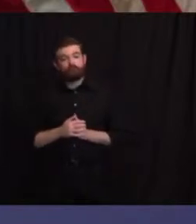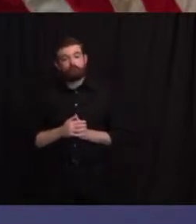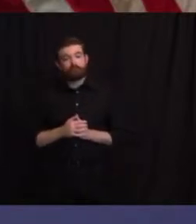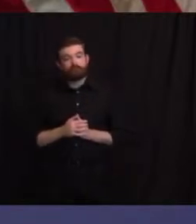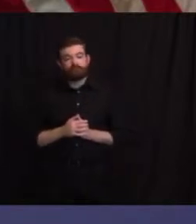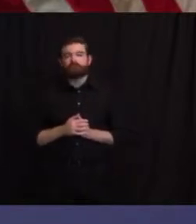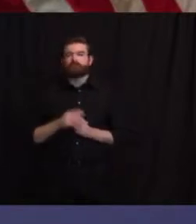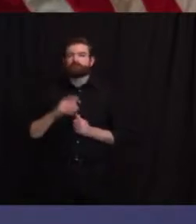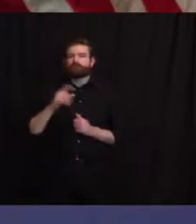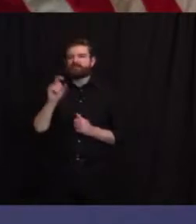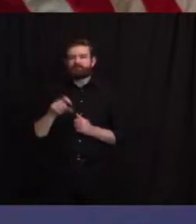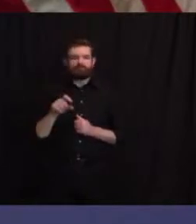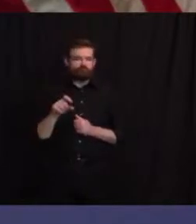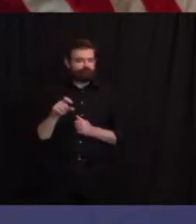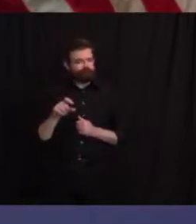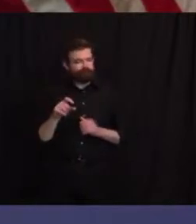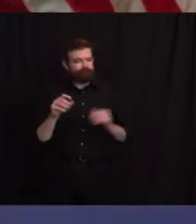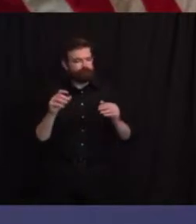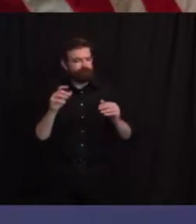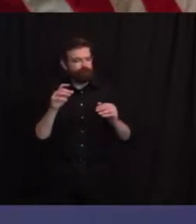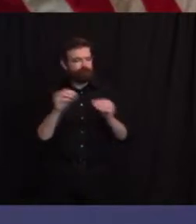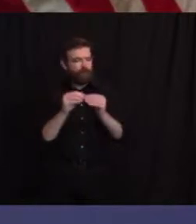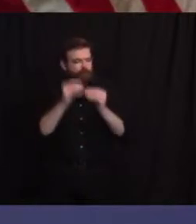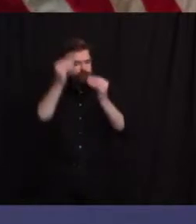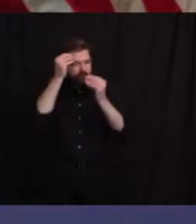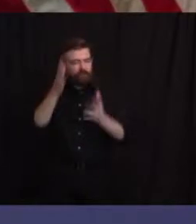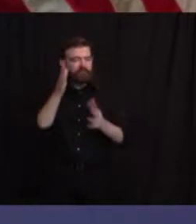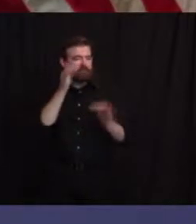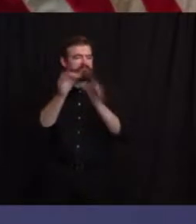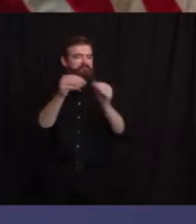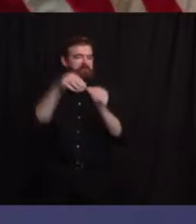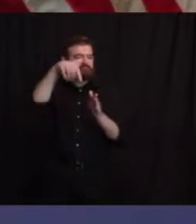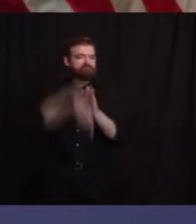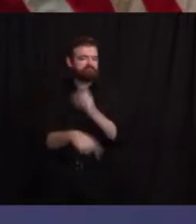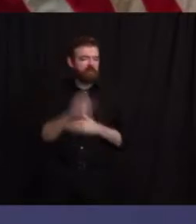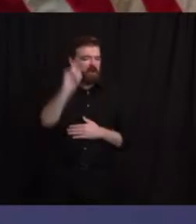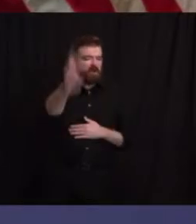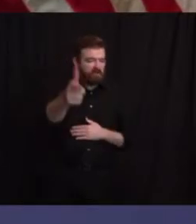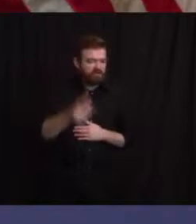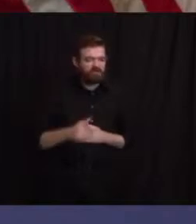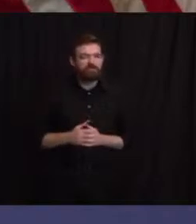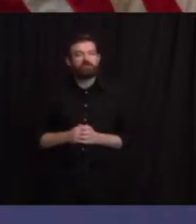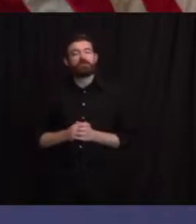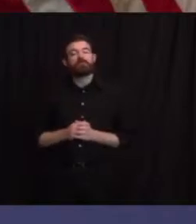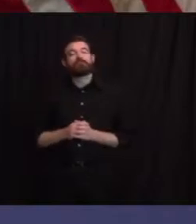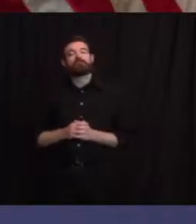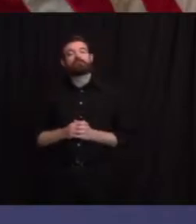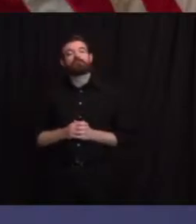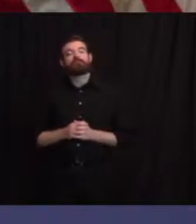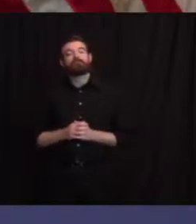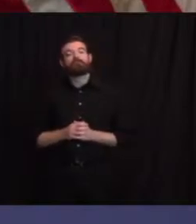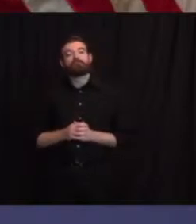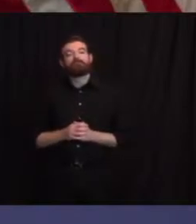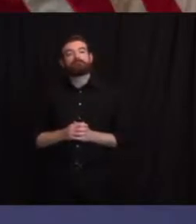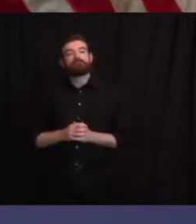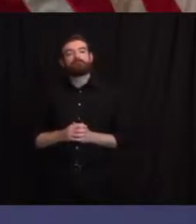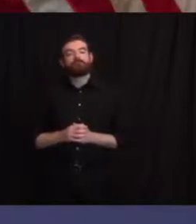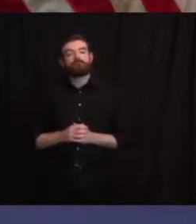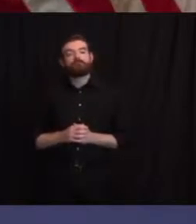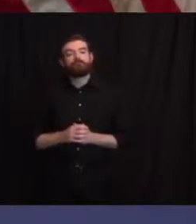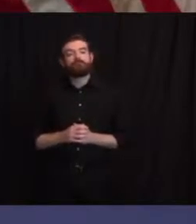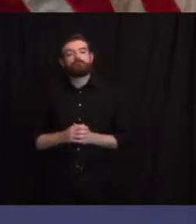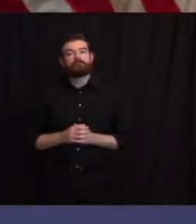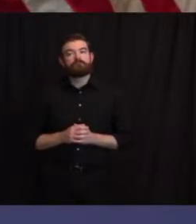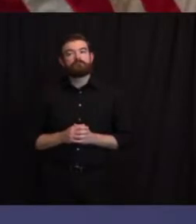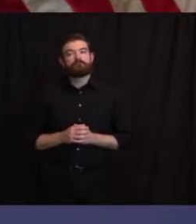water? At the bottom is government, okay, we're open, good luck. At the top of the list are things like